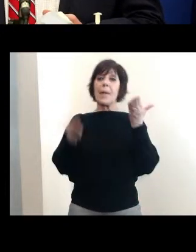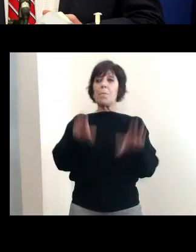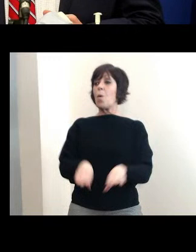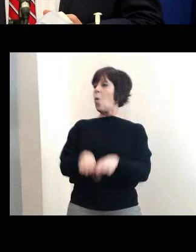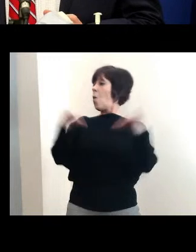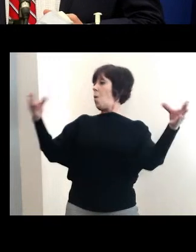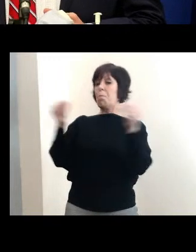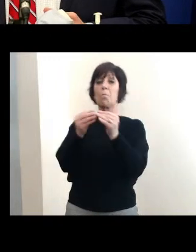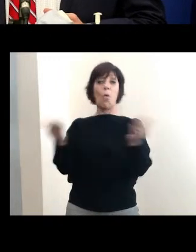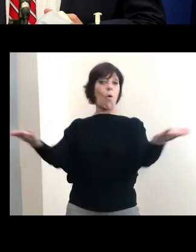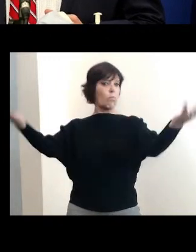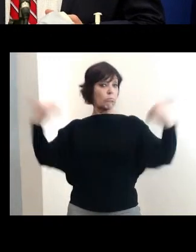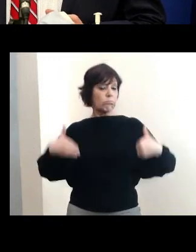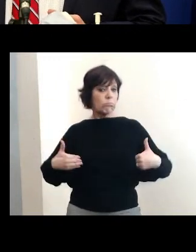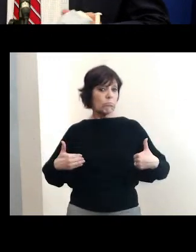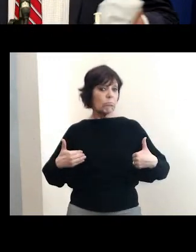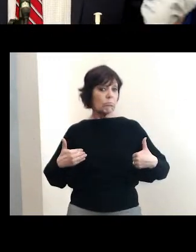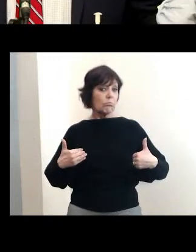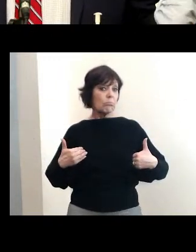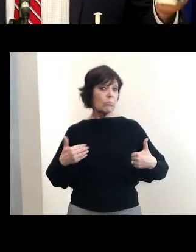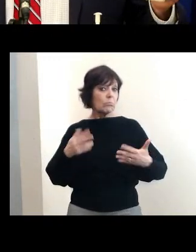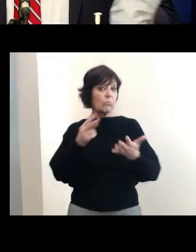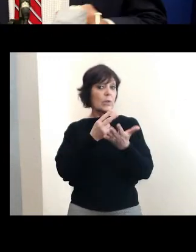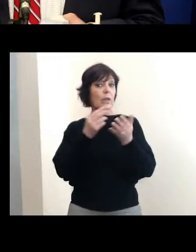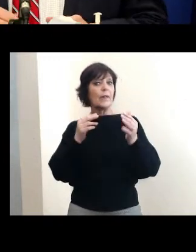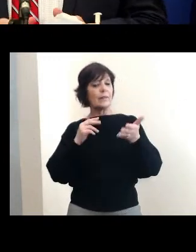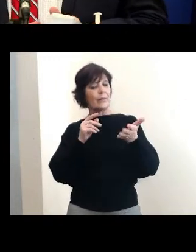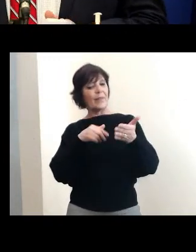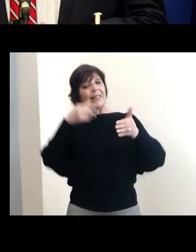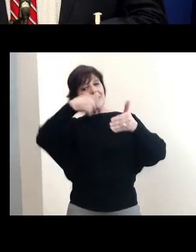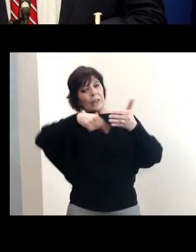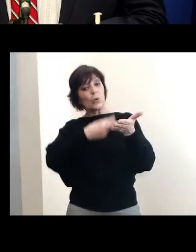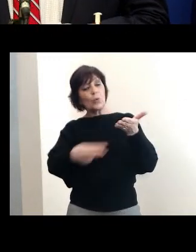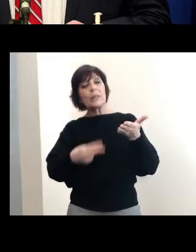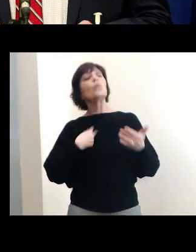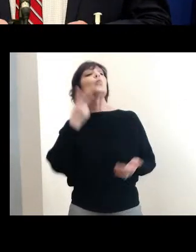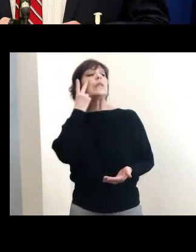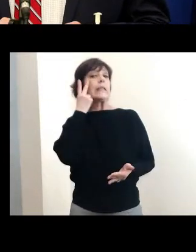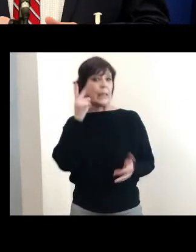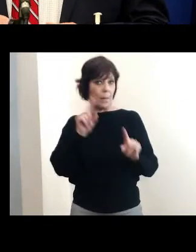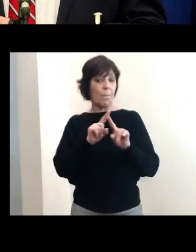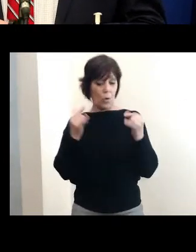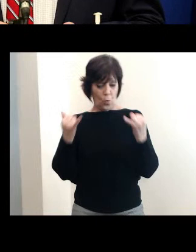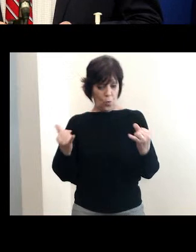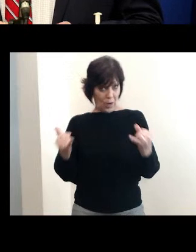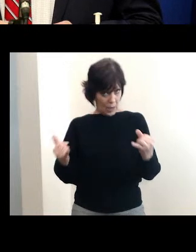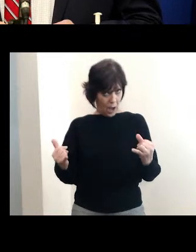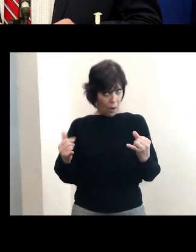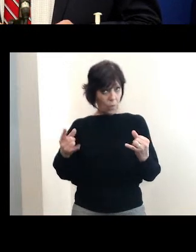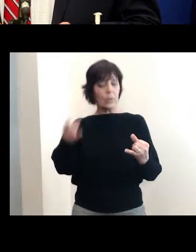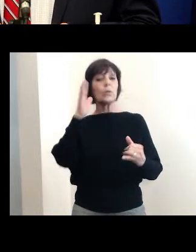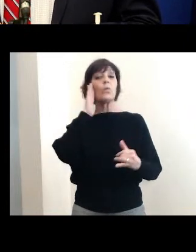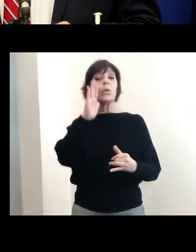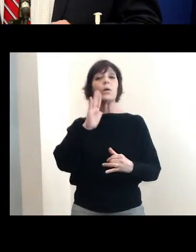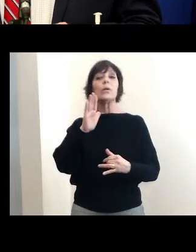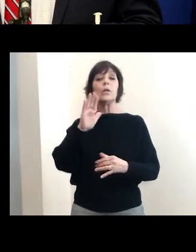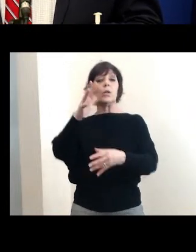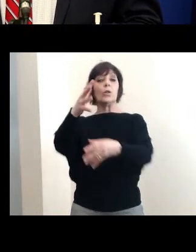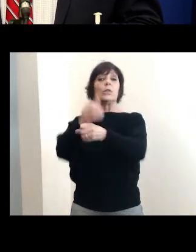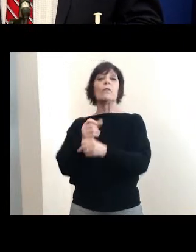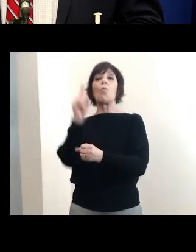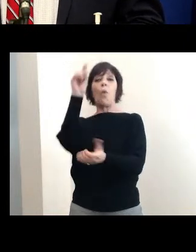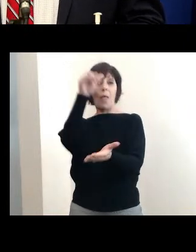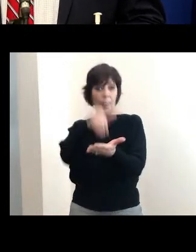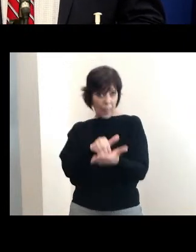up additional the next 2 weeks for the entire region. But as of right now, we're understanding they're going to receive 1,000 doses a